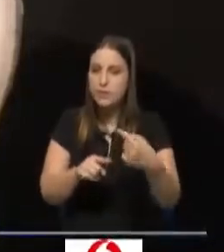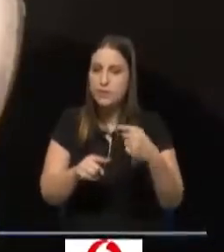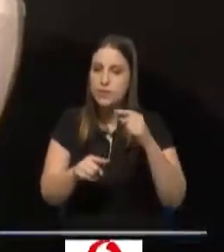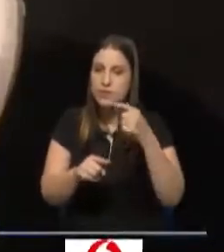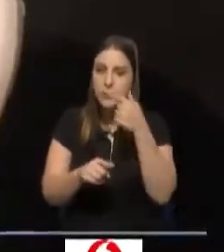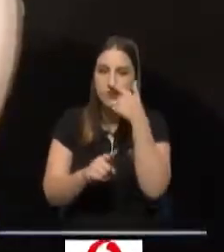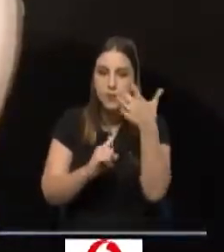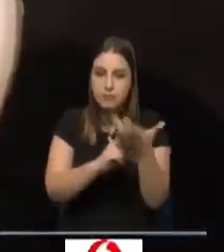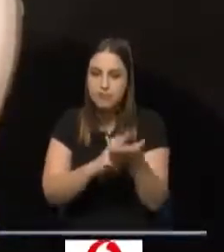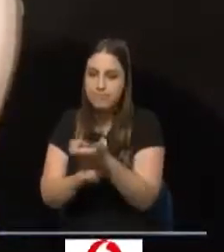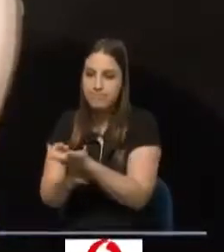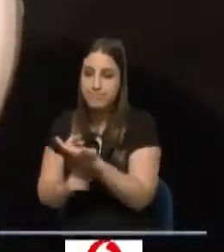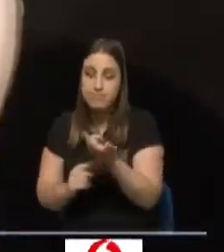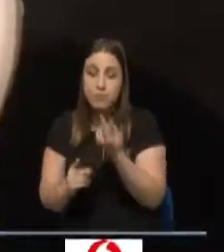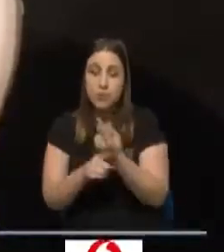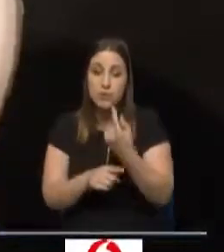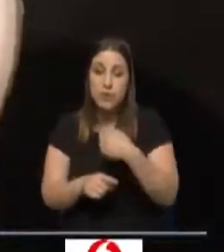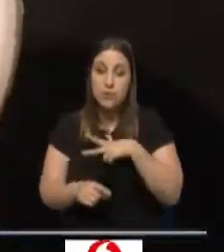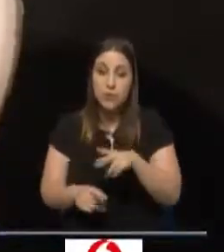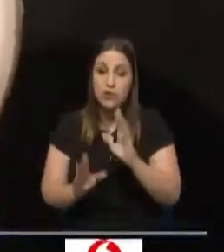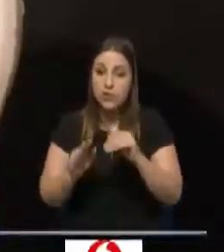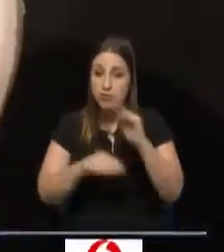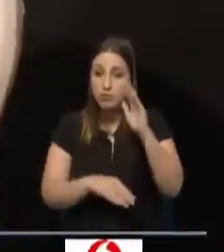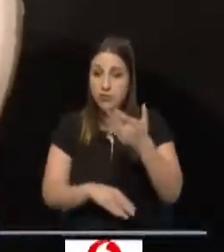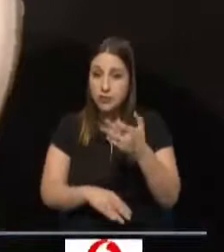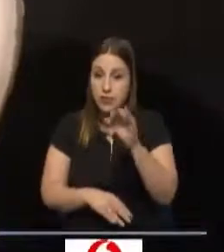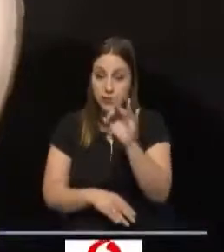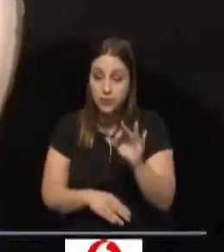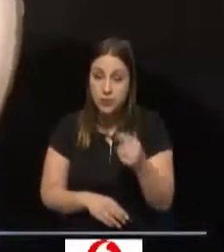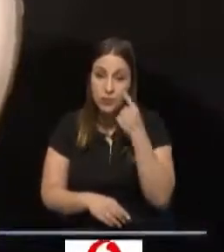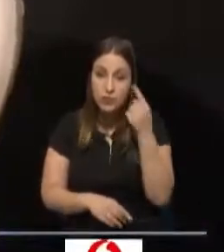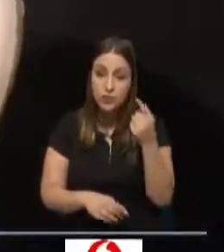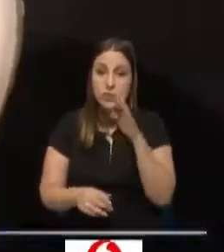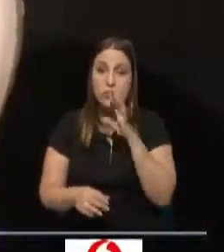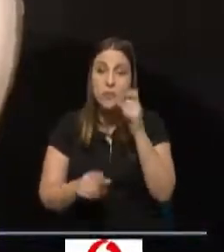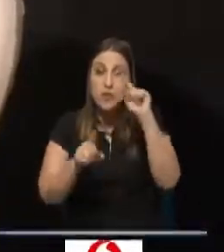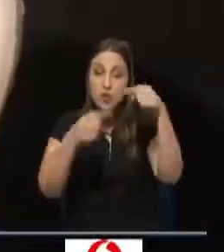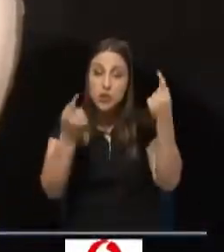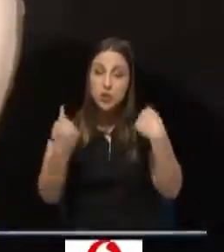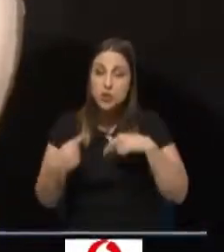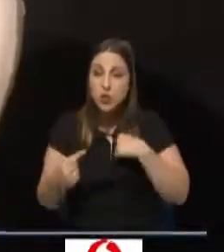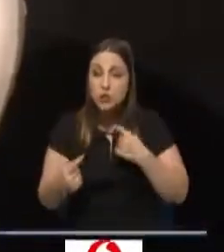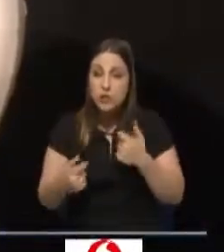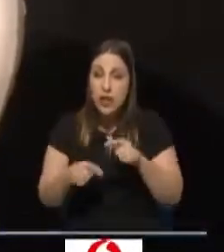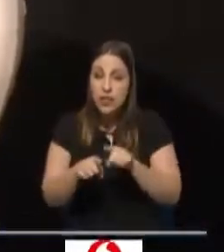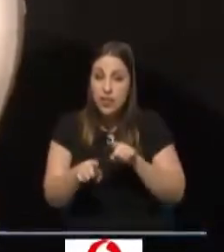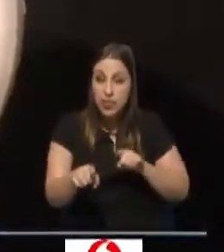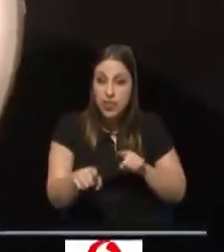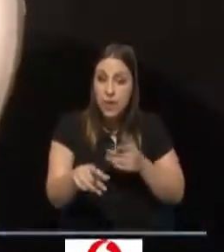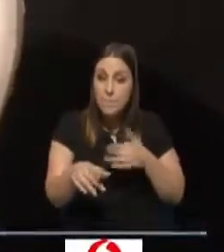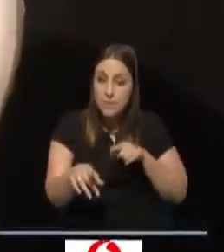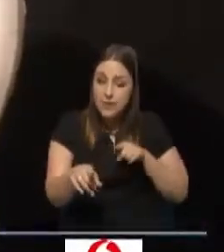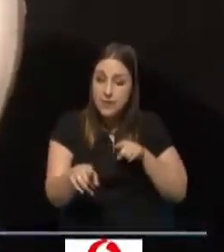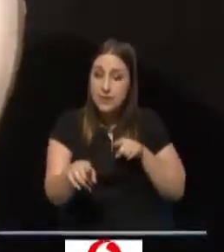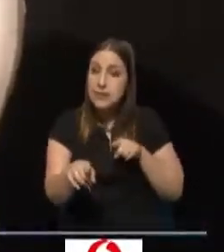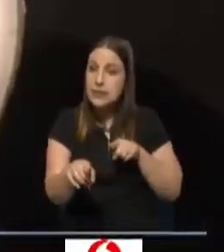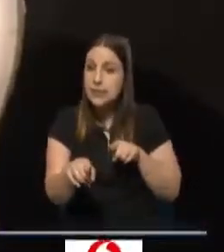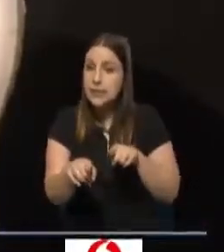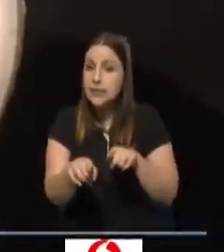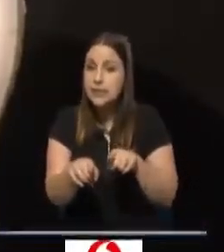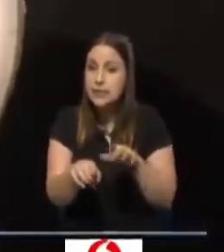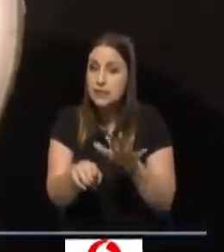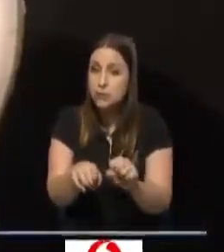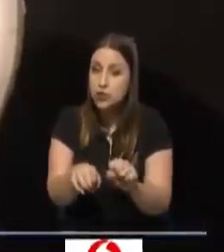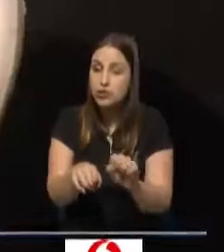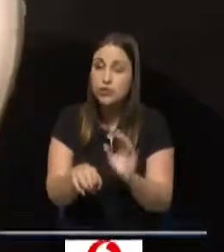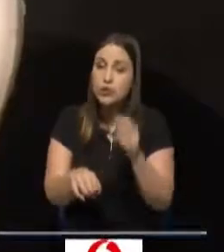impact for consumers. They are inevitable, of course, but we have to be prepared to confront them. We may have some delay, but we'll